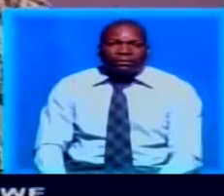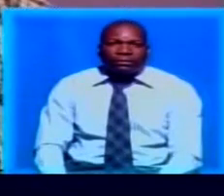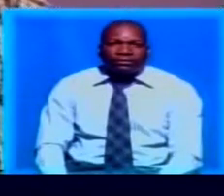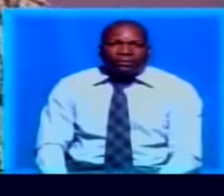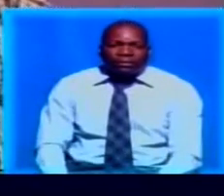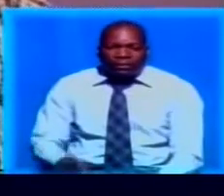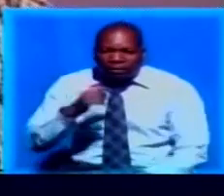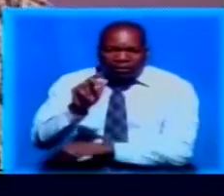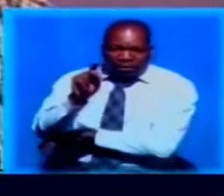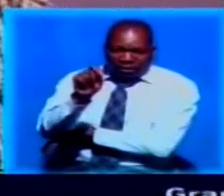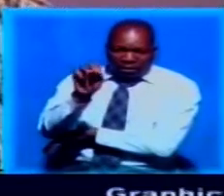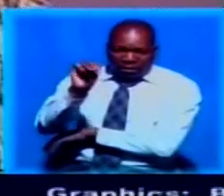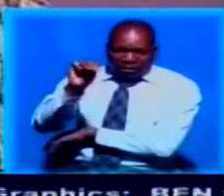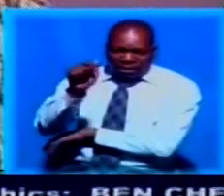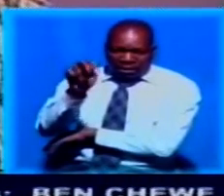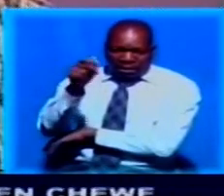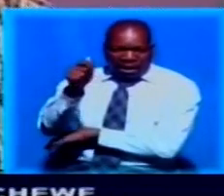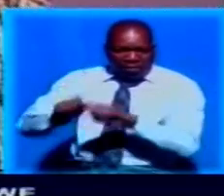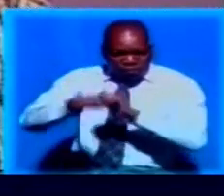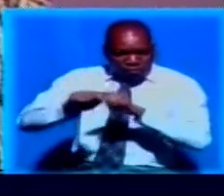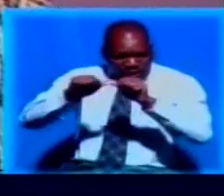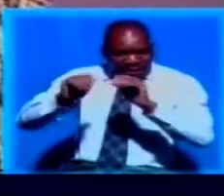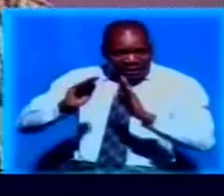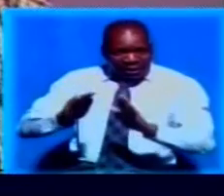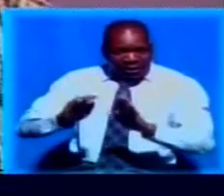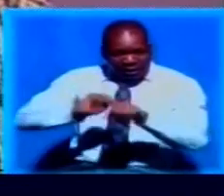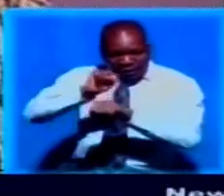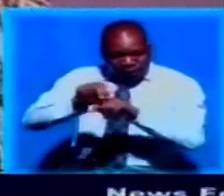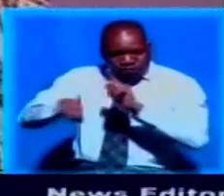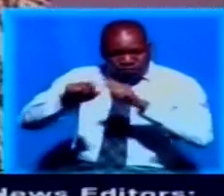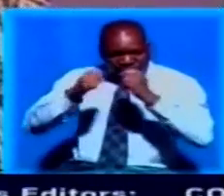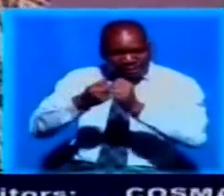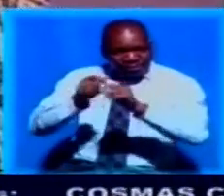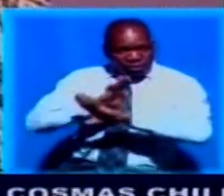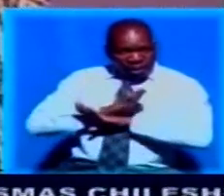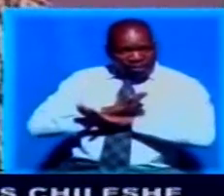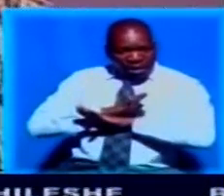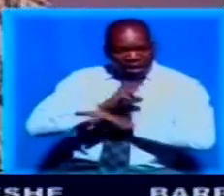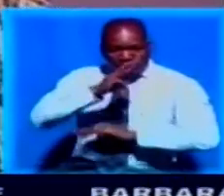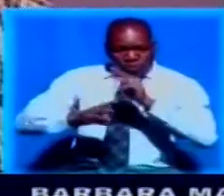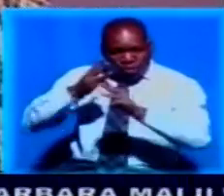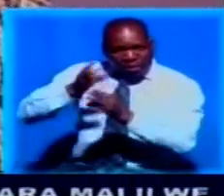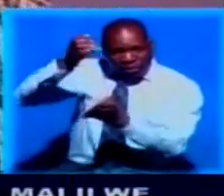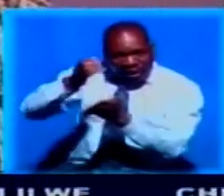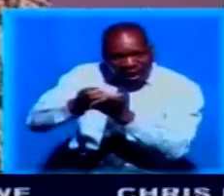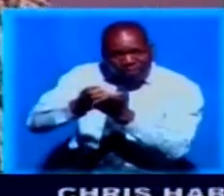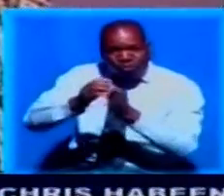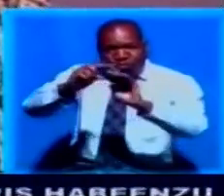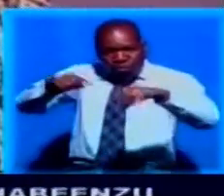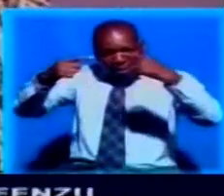And finally in sports, a football analyst Ruben Kamanga says the Zambia national football team still has a chance to qualify to the World